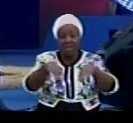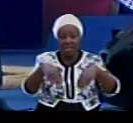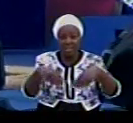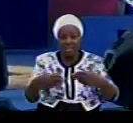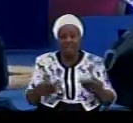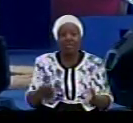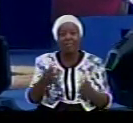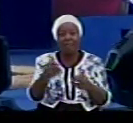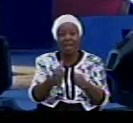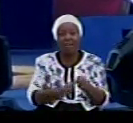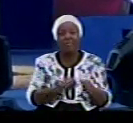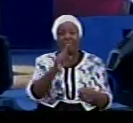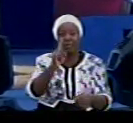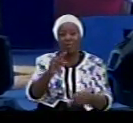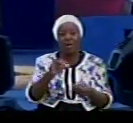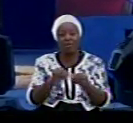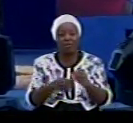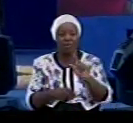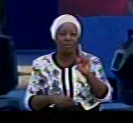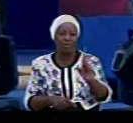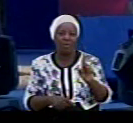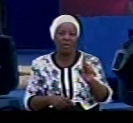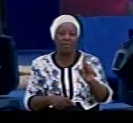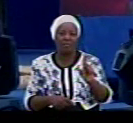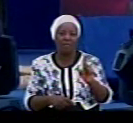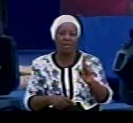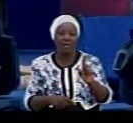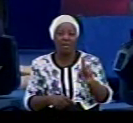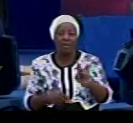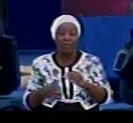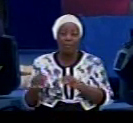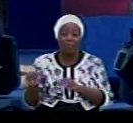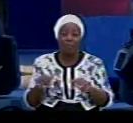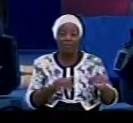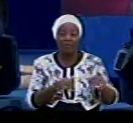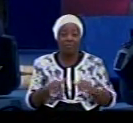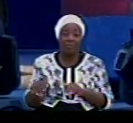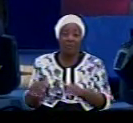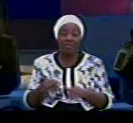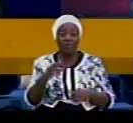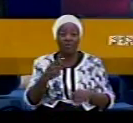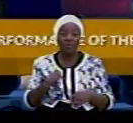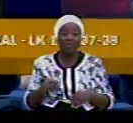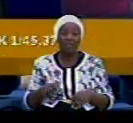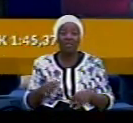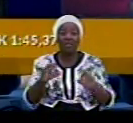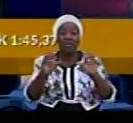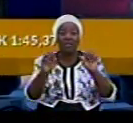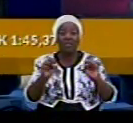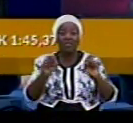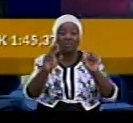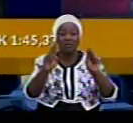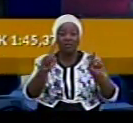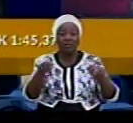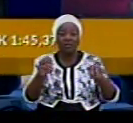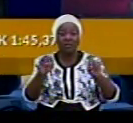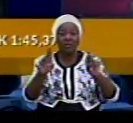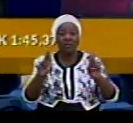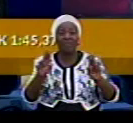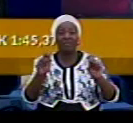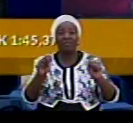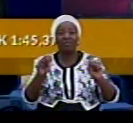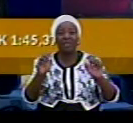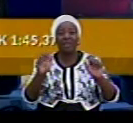everyone, number one, performance of the supernatural. Just believing. Yes, Lord, I